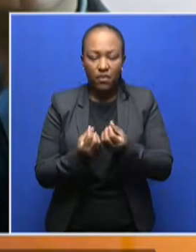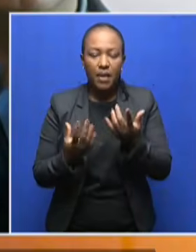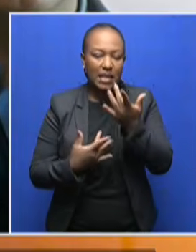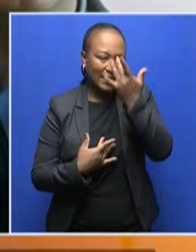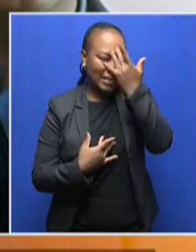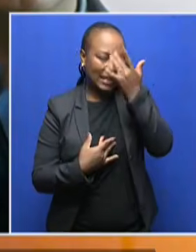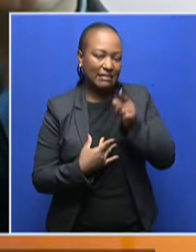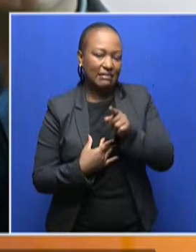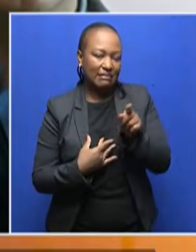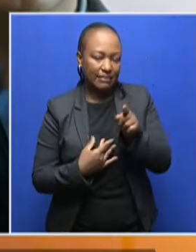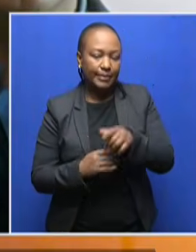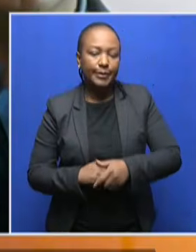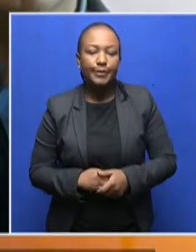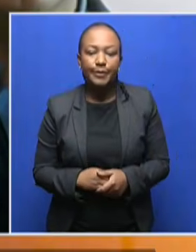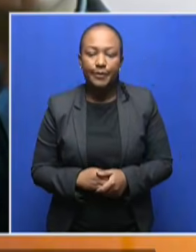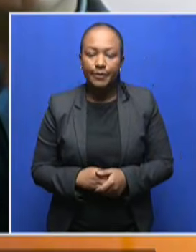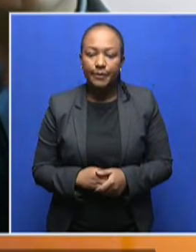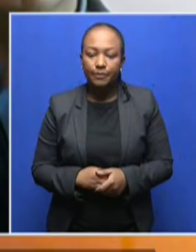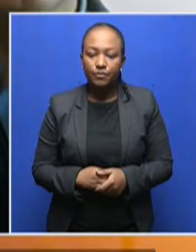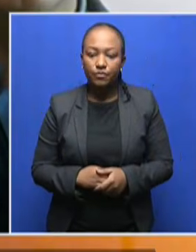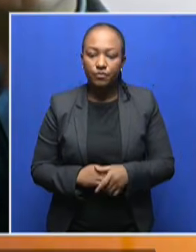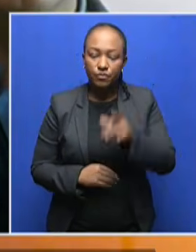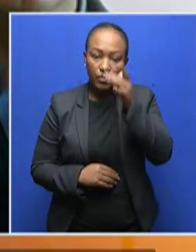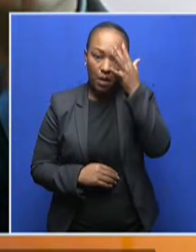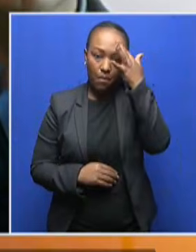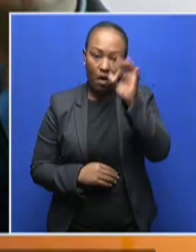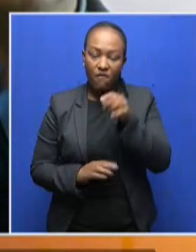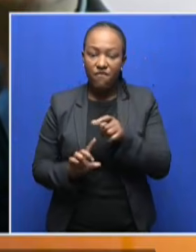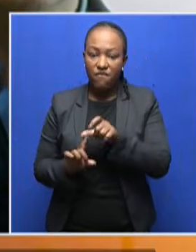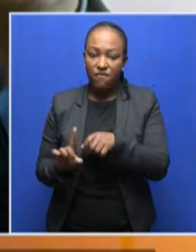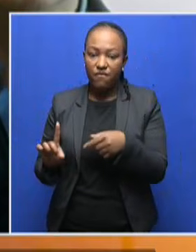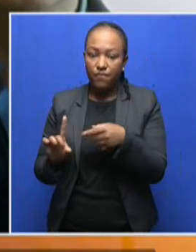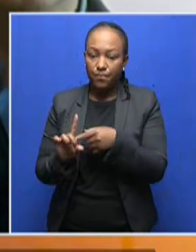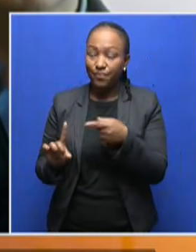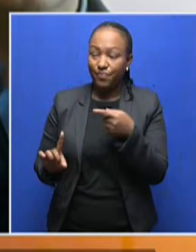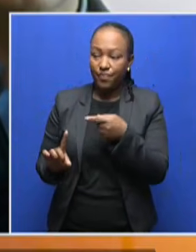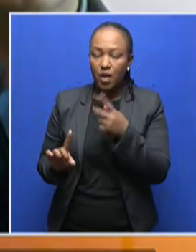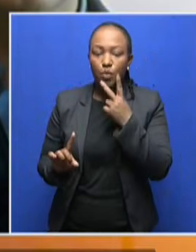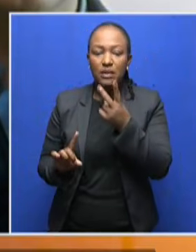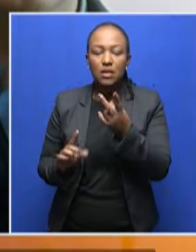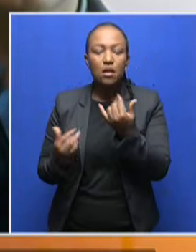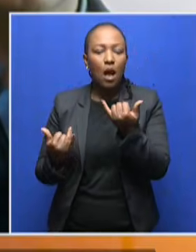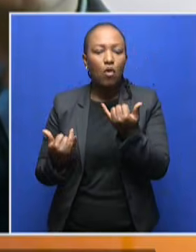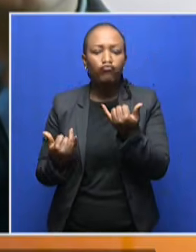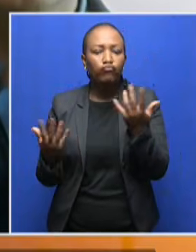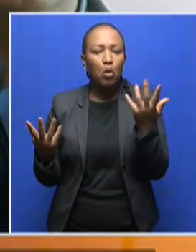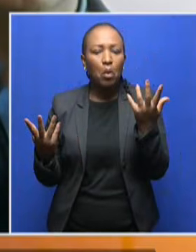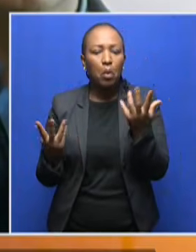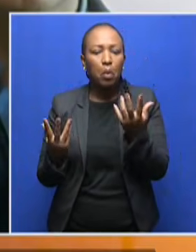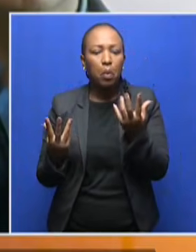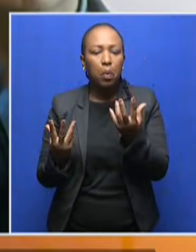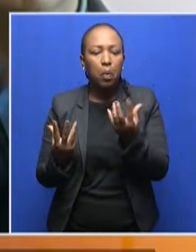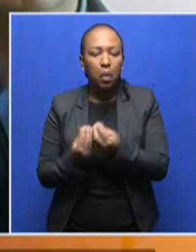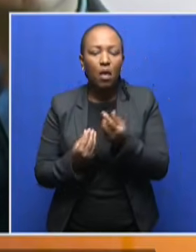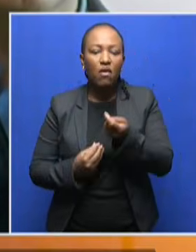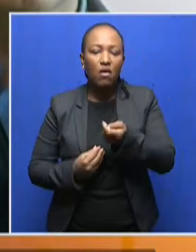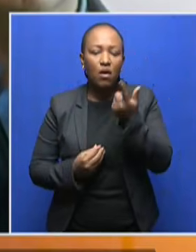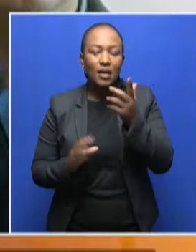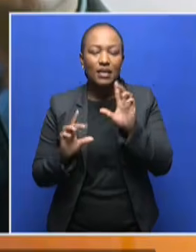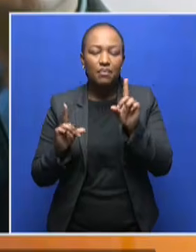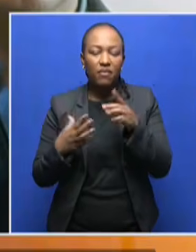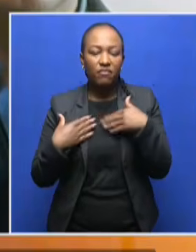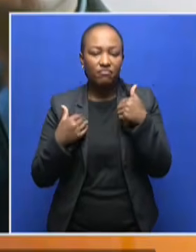of course, now we see, Professor Madhi, that there is this increase, and the Department of Health says this is happening